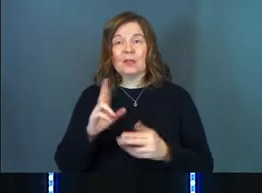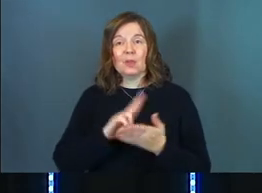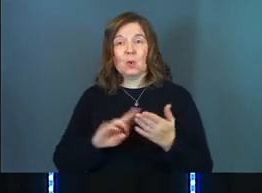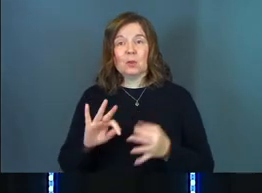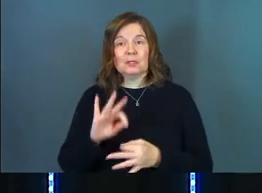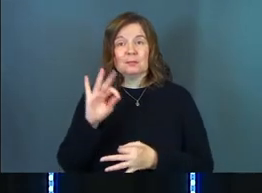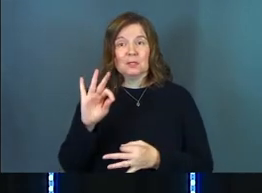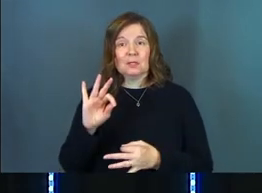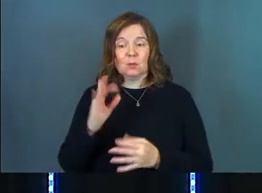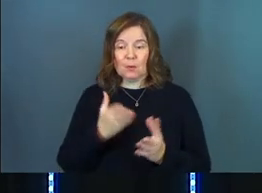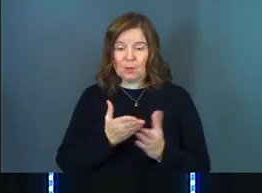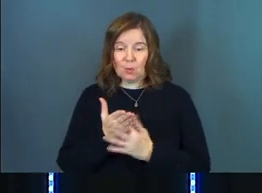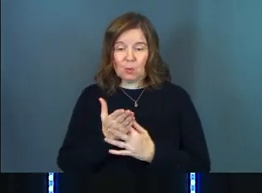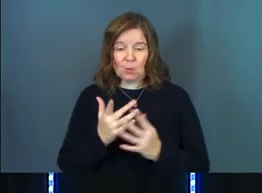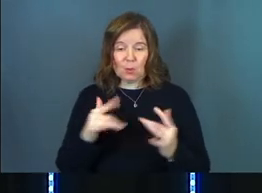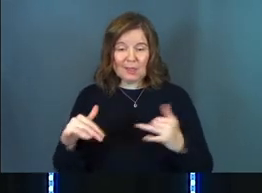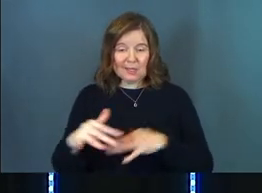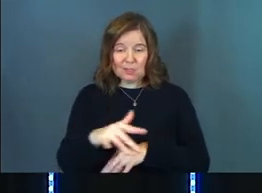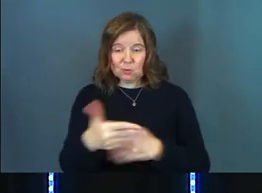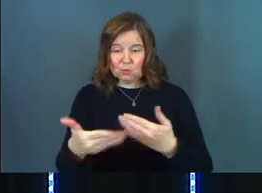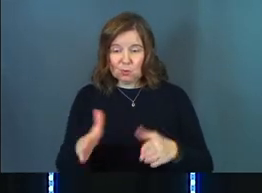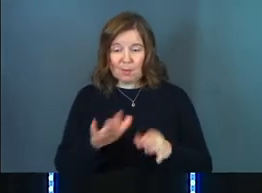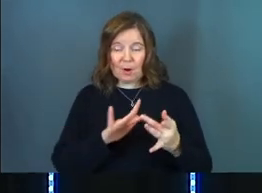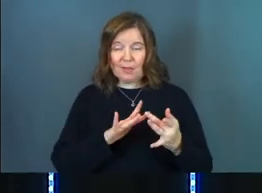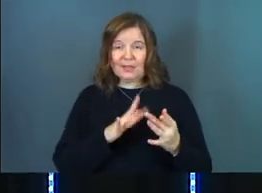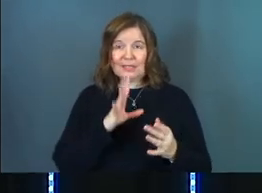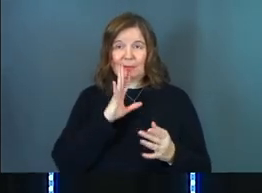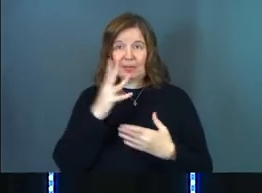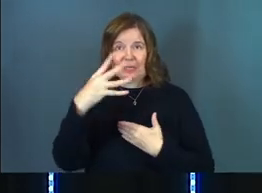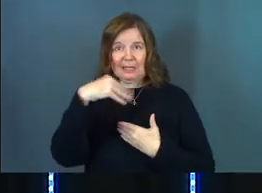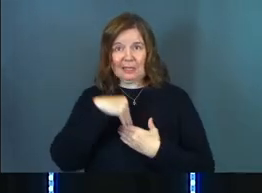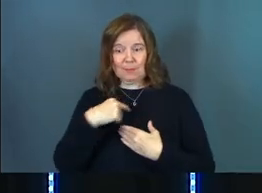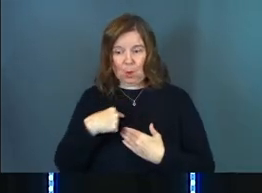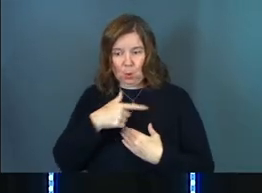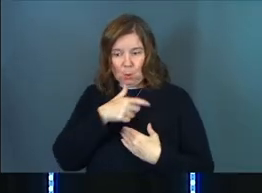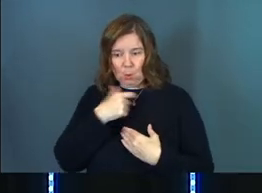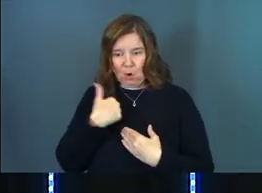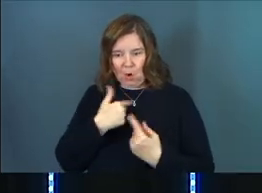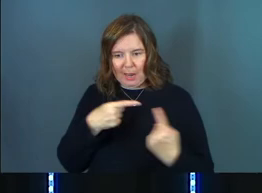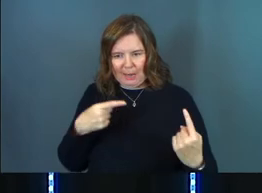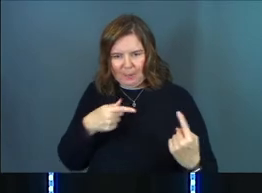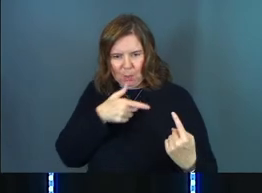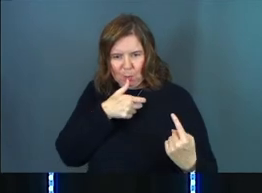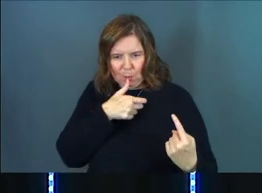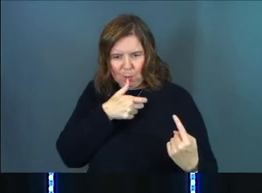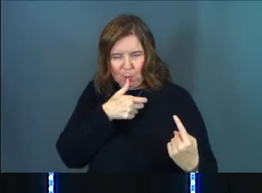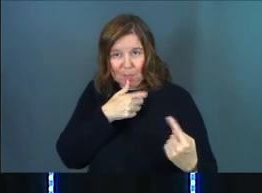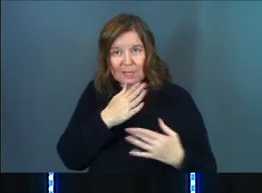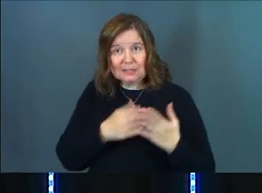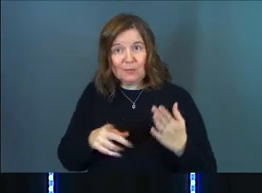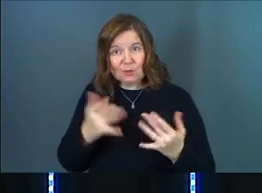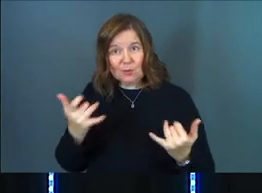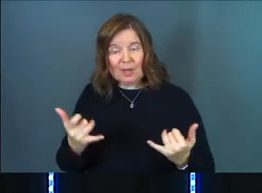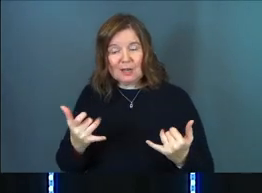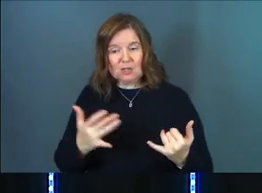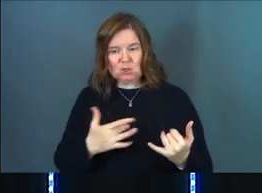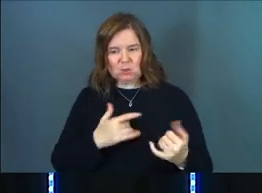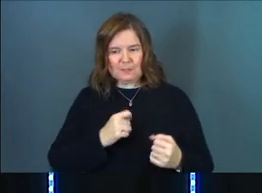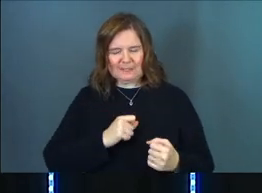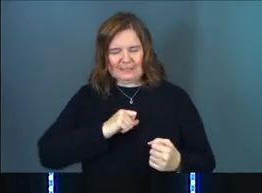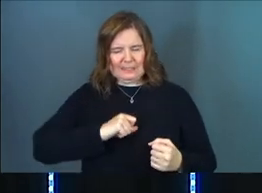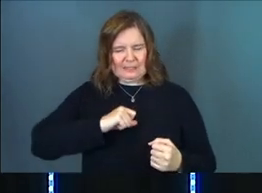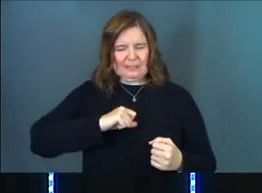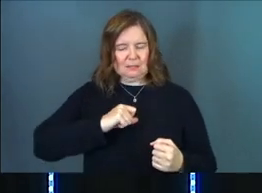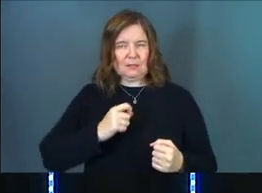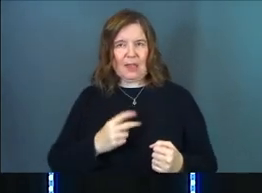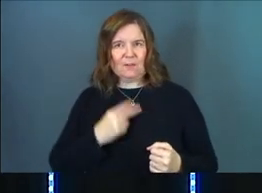Holy Spirit would be all through this room and online, that he'd be speaking to us about who our enemy is. And some of you guys right now, you're fighting